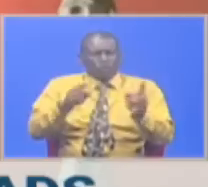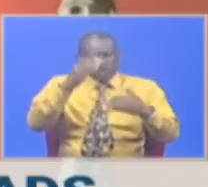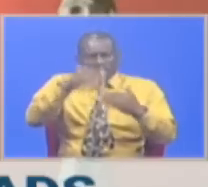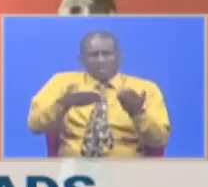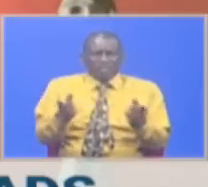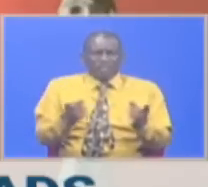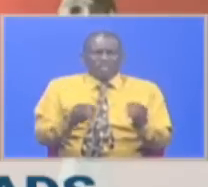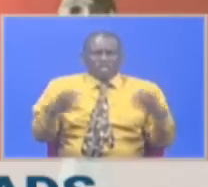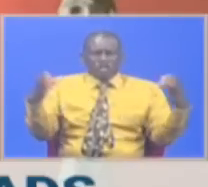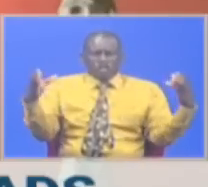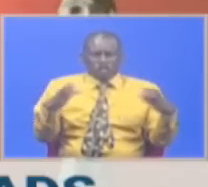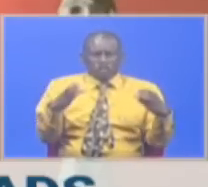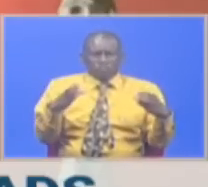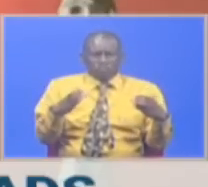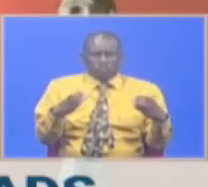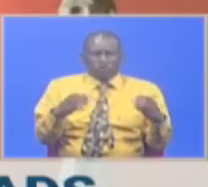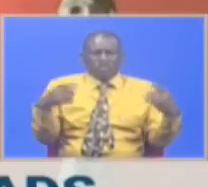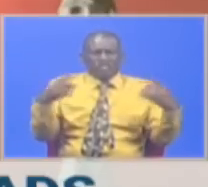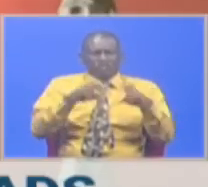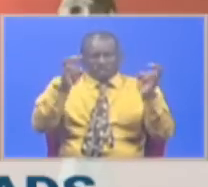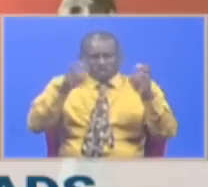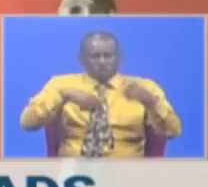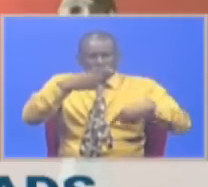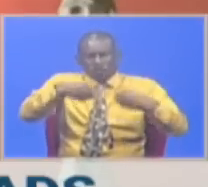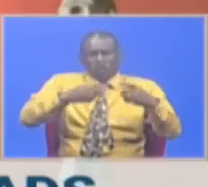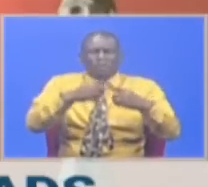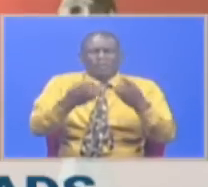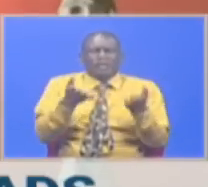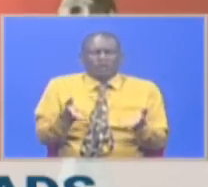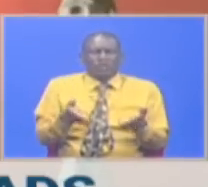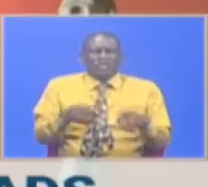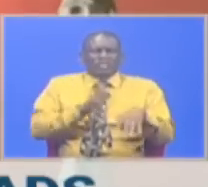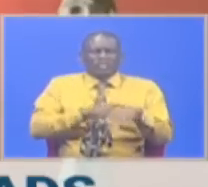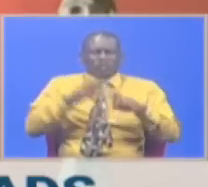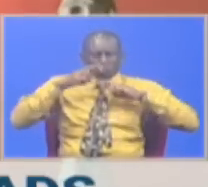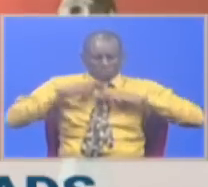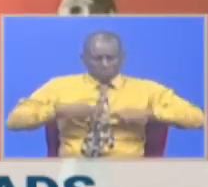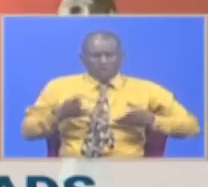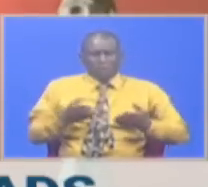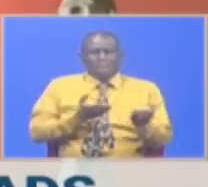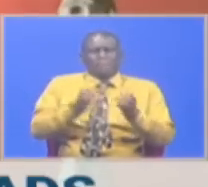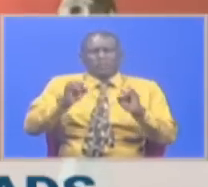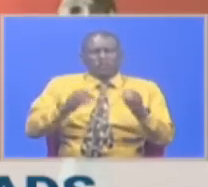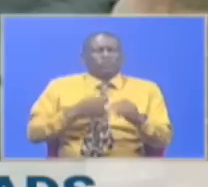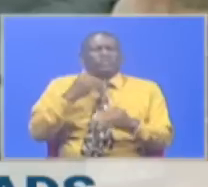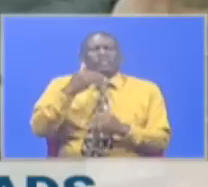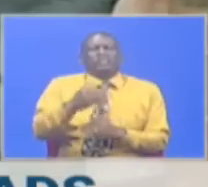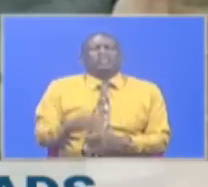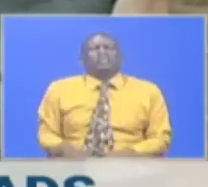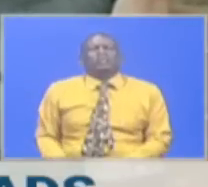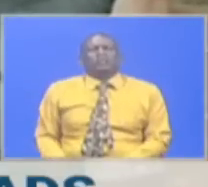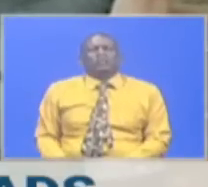team coverage on several issues still continues. But time now for a short break. Business News is up next.